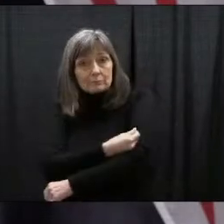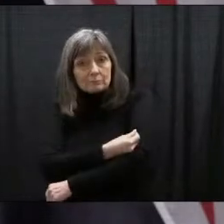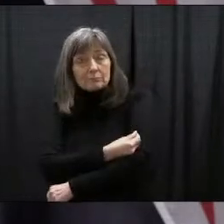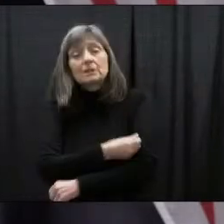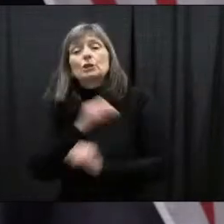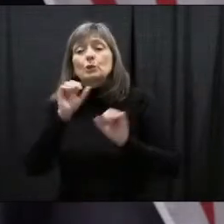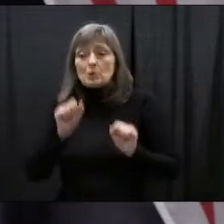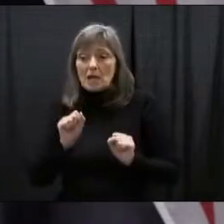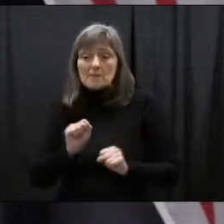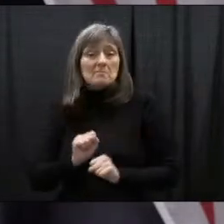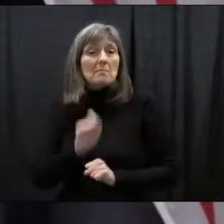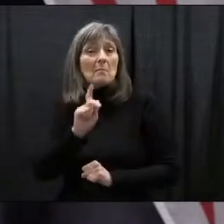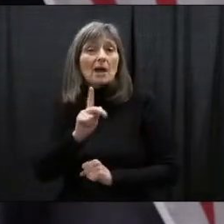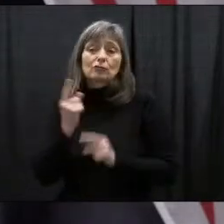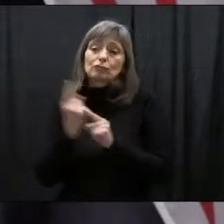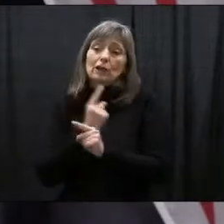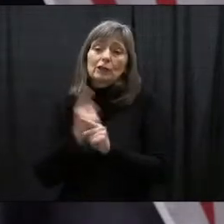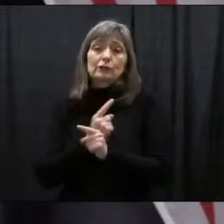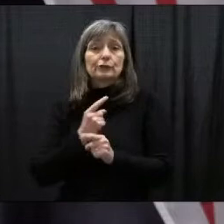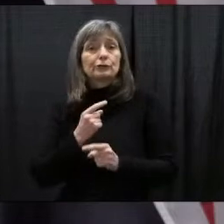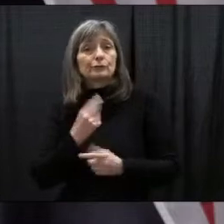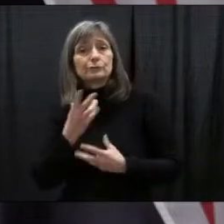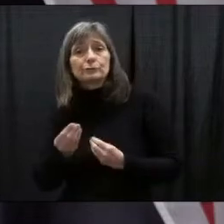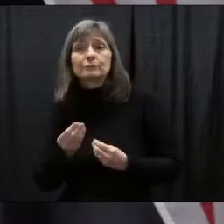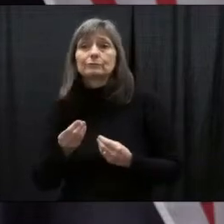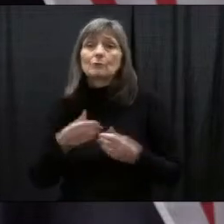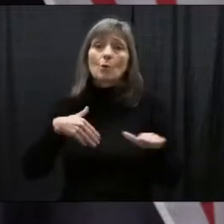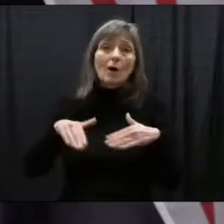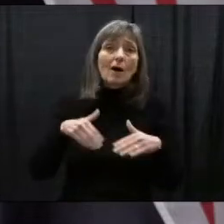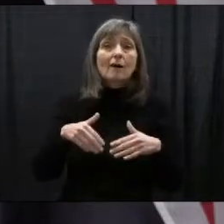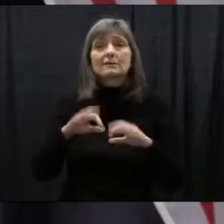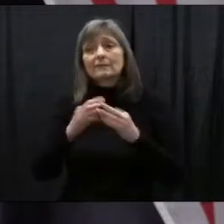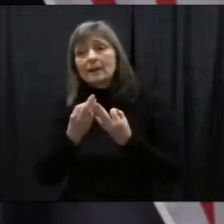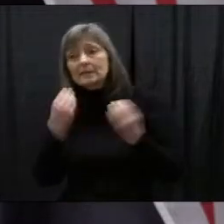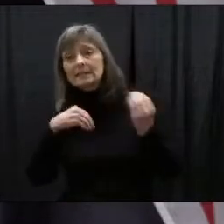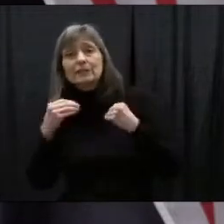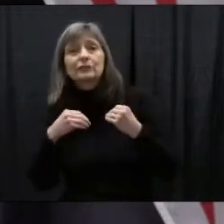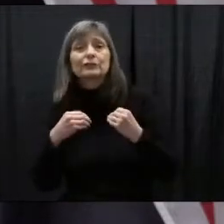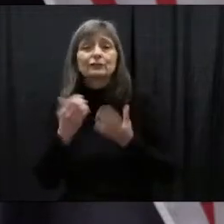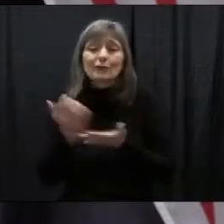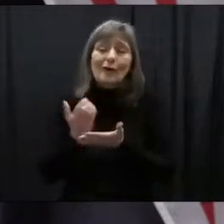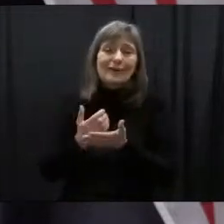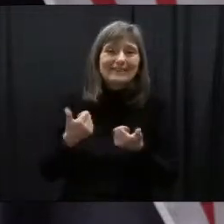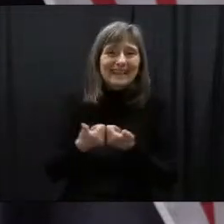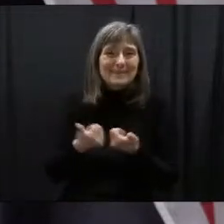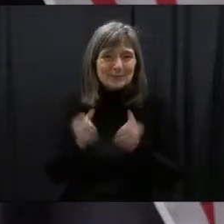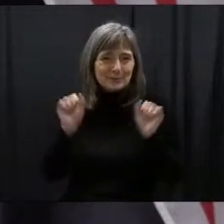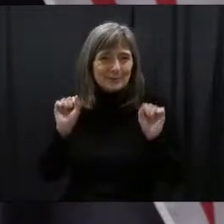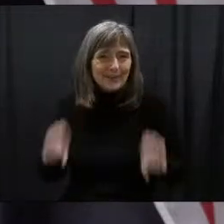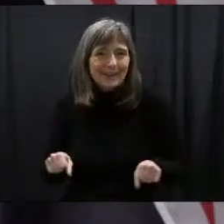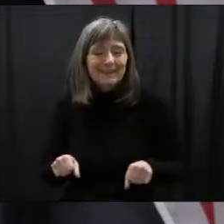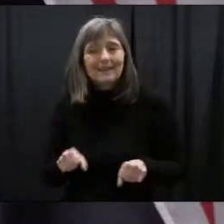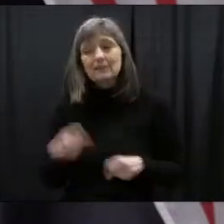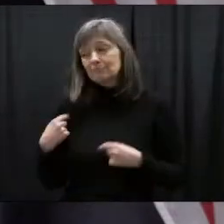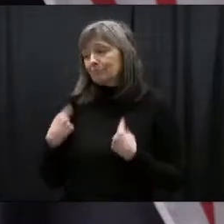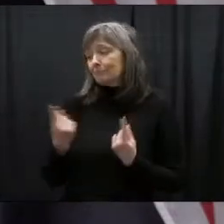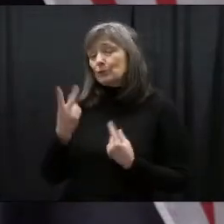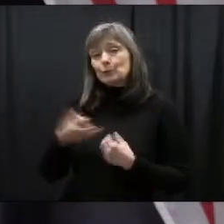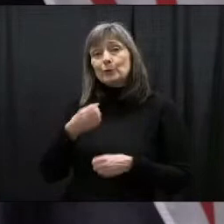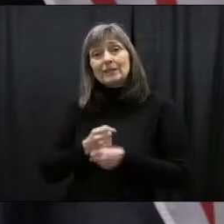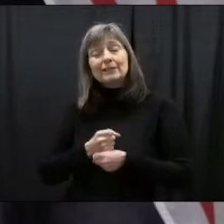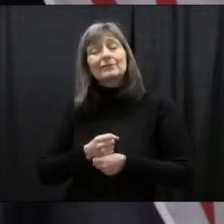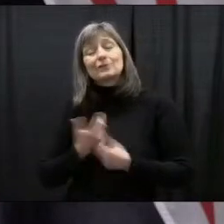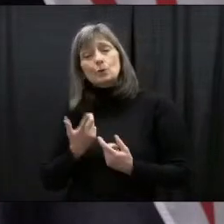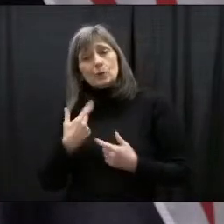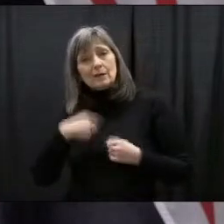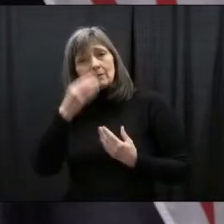can start getting back to your regular activities such as walks, card games, and family dinners. For the last 2 years, the advice we have provided for